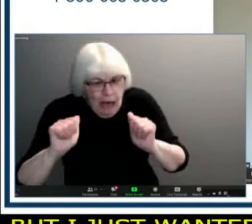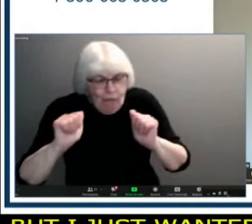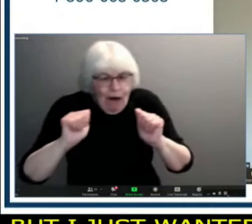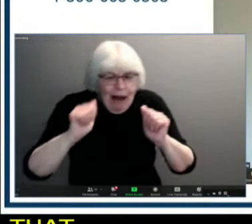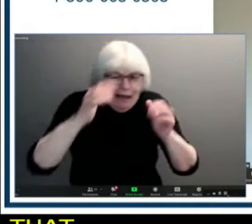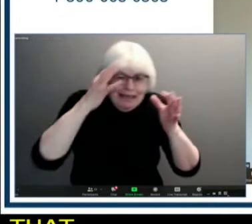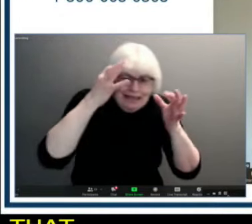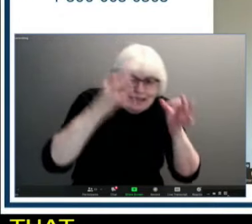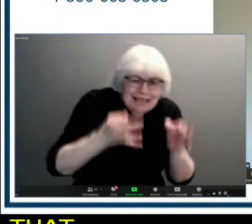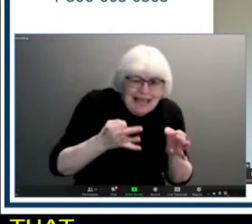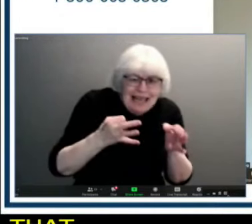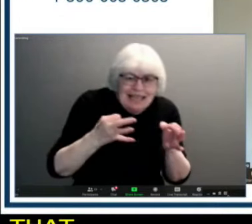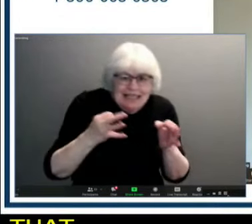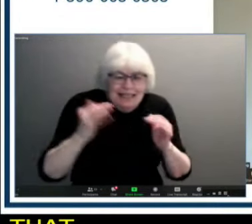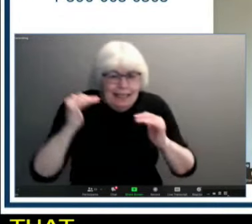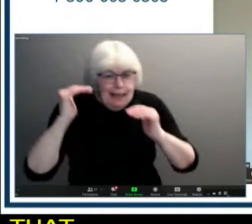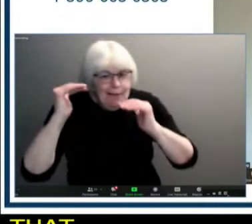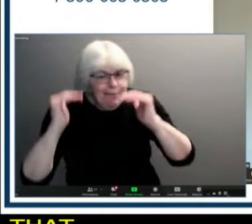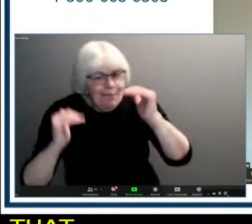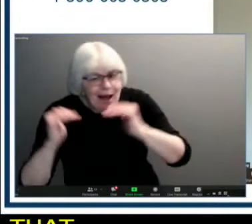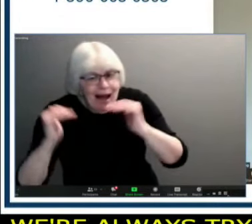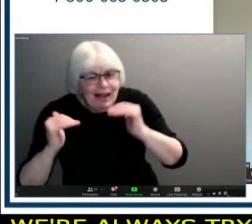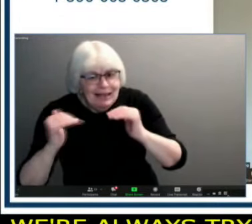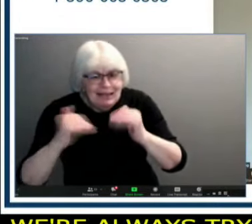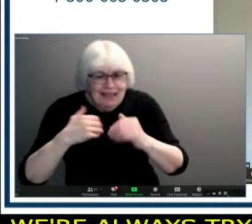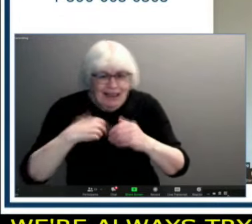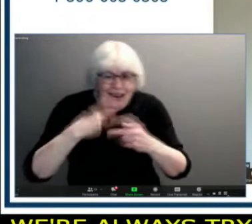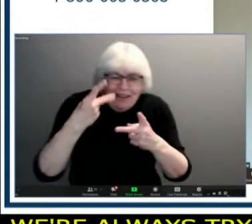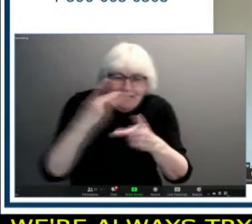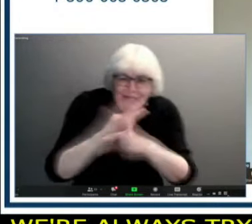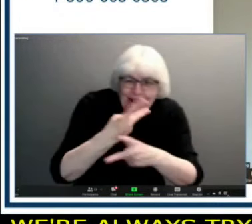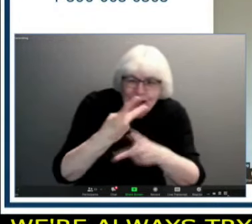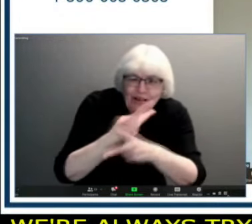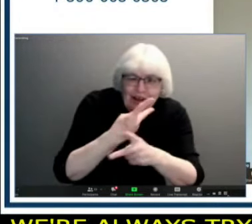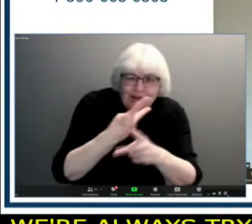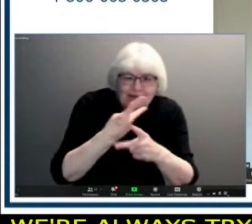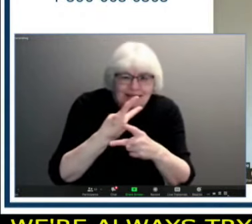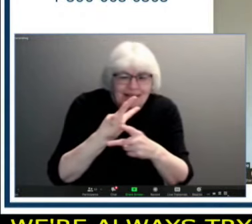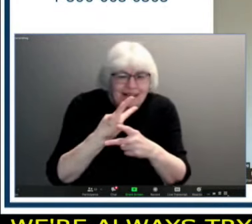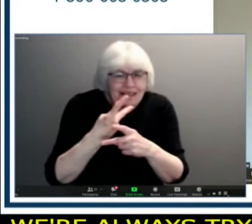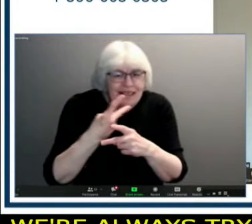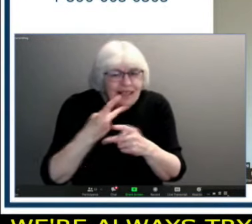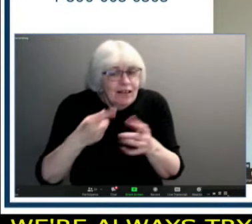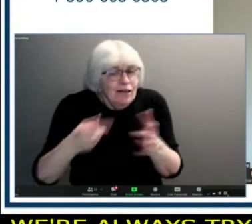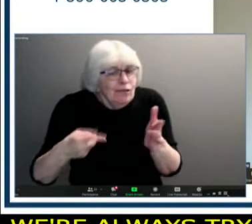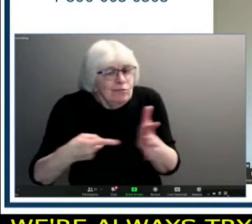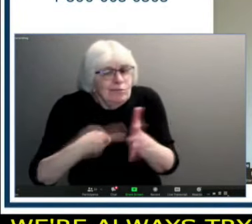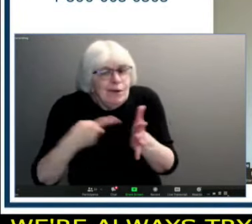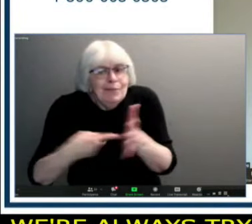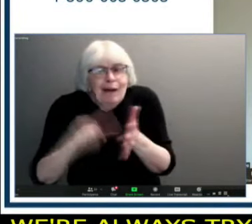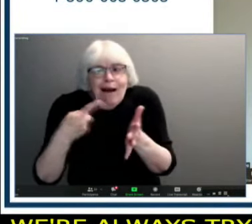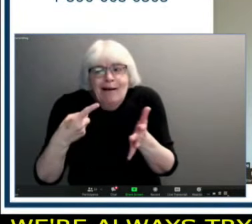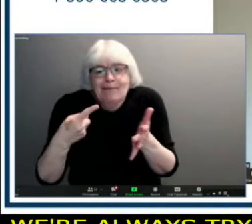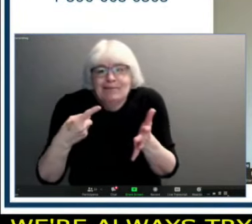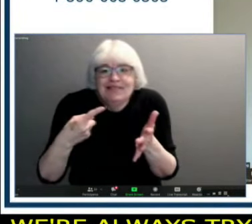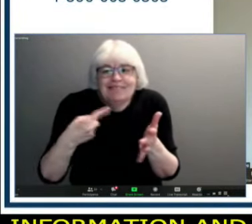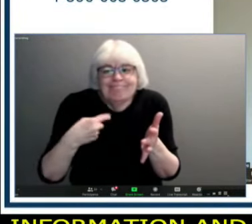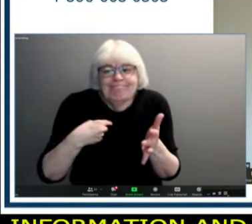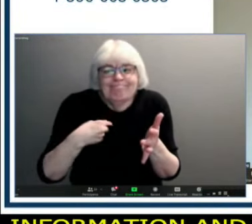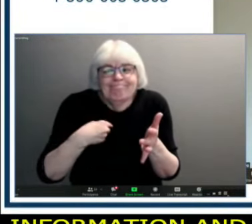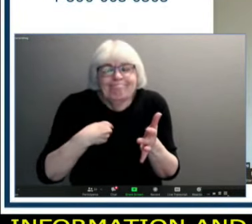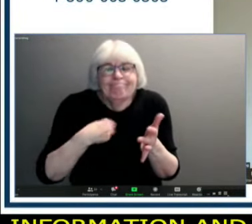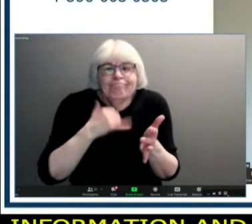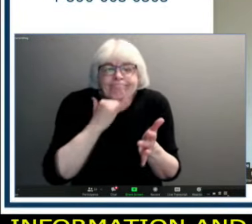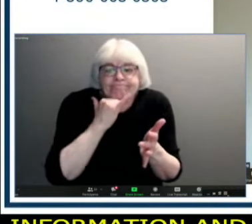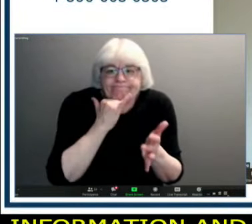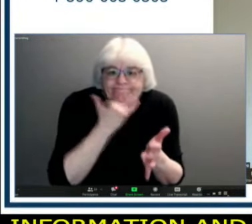right balance. And in retrospect, in hindsight, that maybe we didn't get the balance quite right last week. But again,